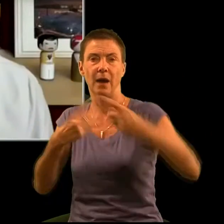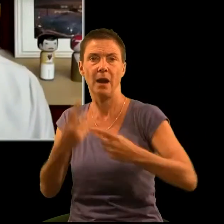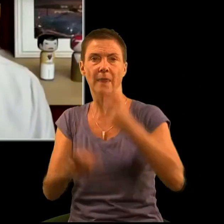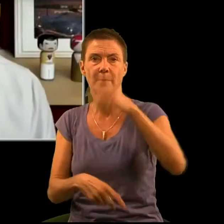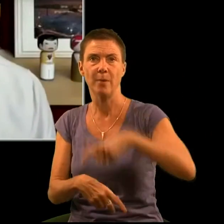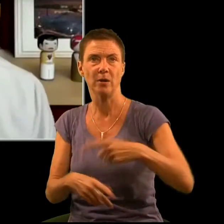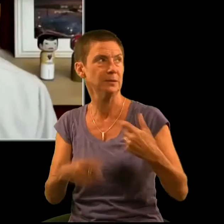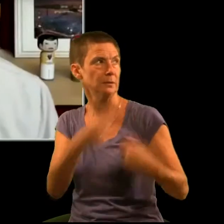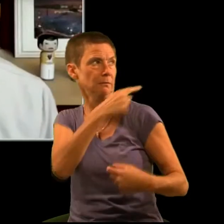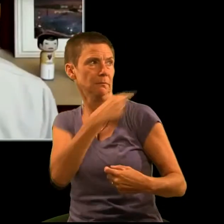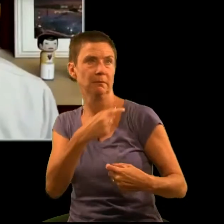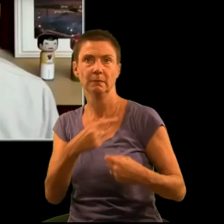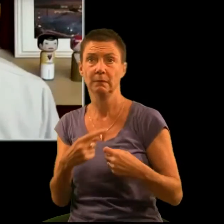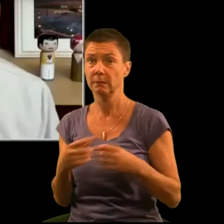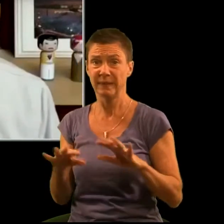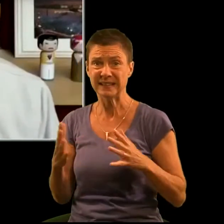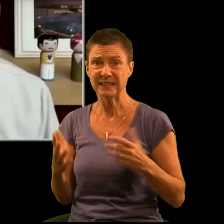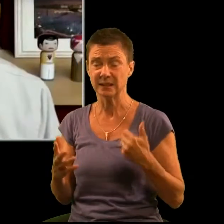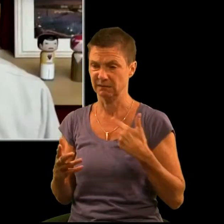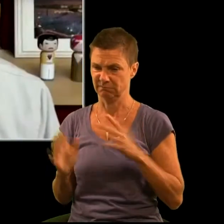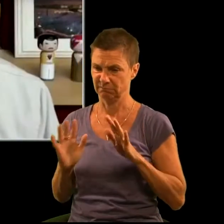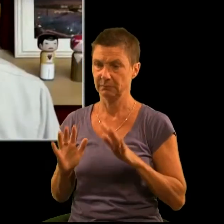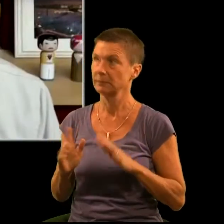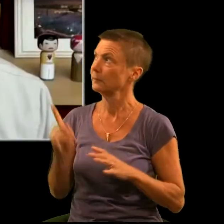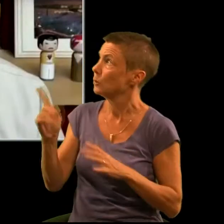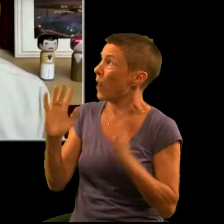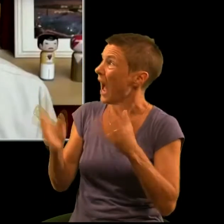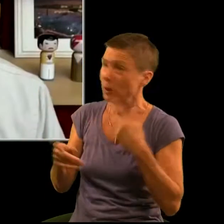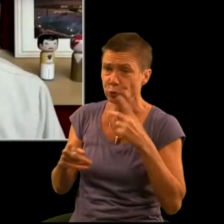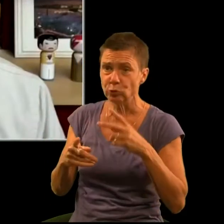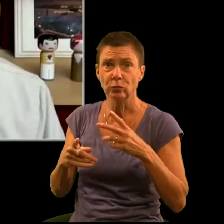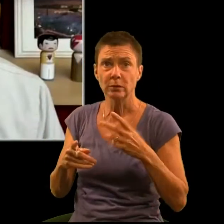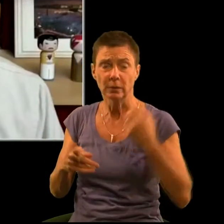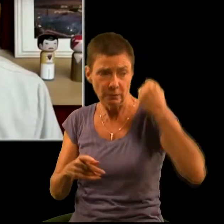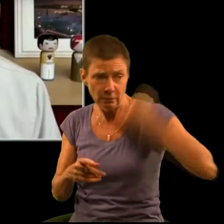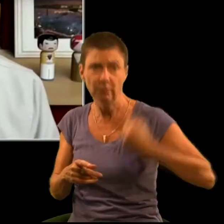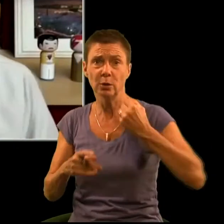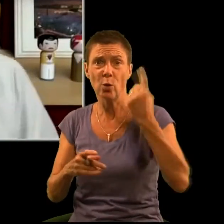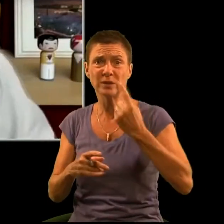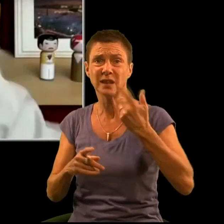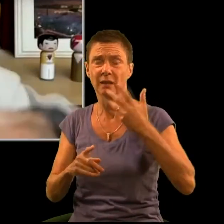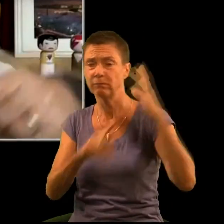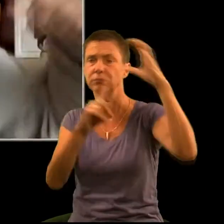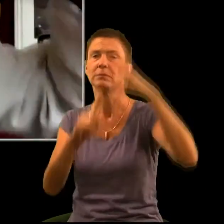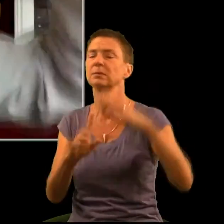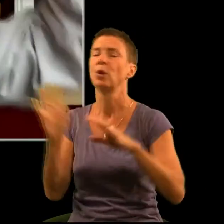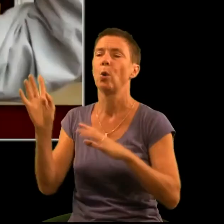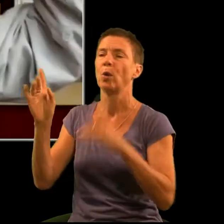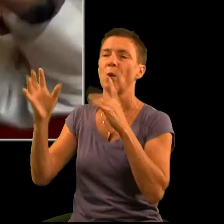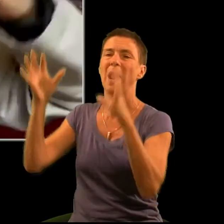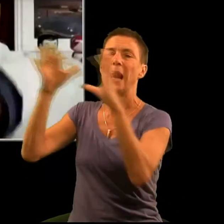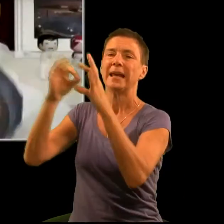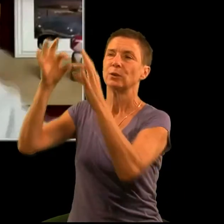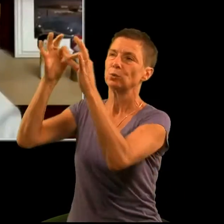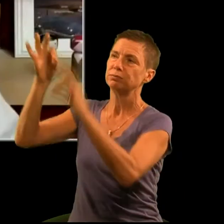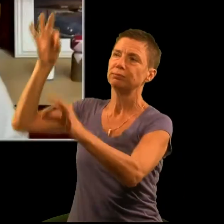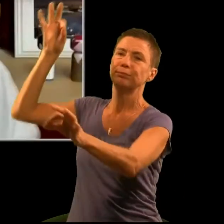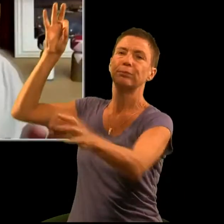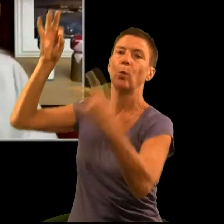the person, but they didn't do that. They just. Did you have to pull a little cordy thing? Oh, yourself? you're attached to a lead,